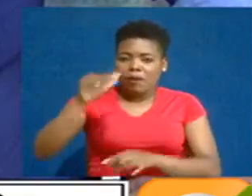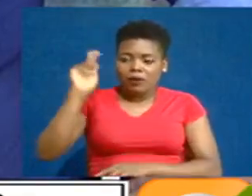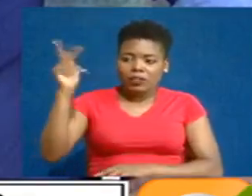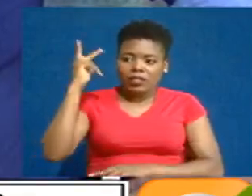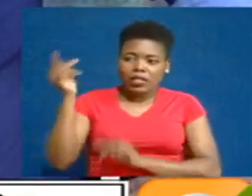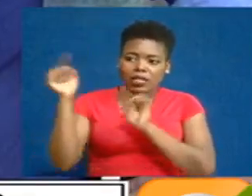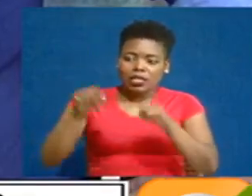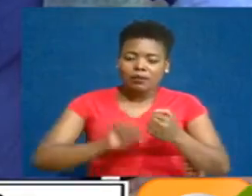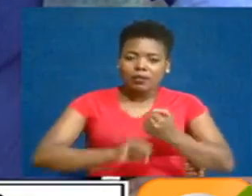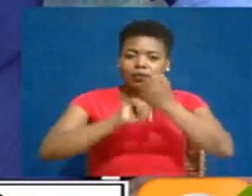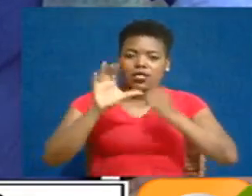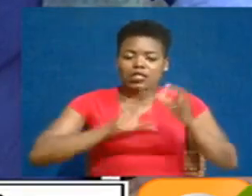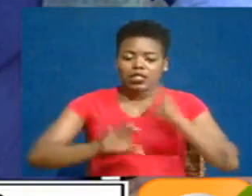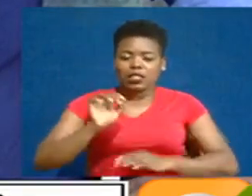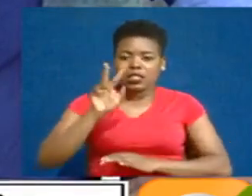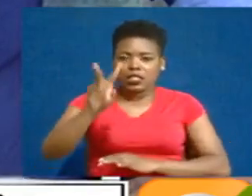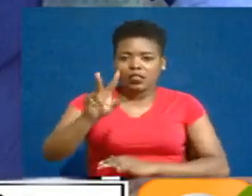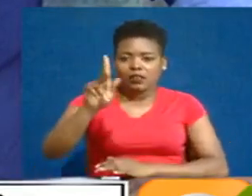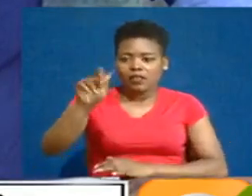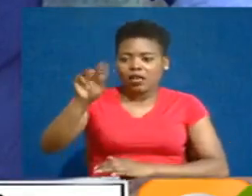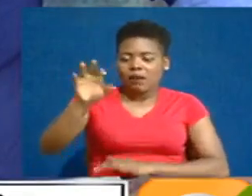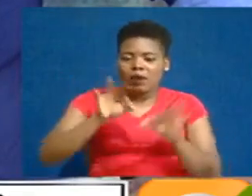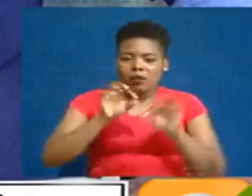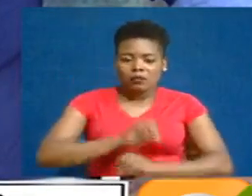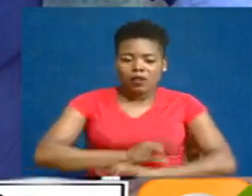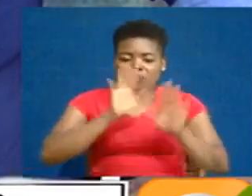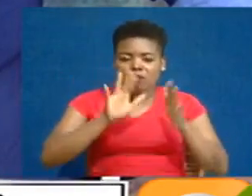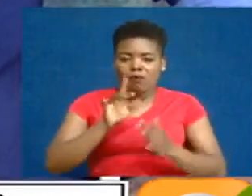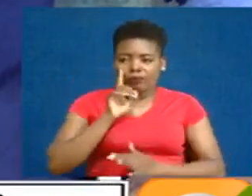region. Citizen TV's Kamau Mwangi reports.